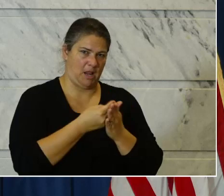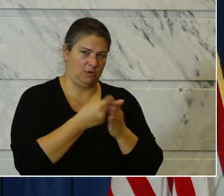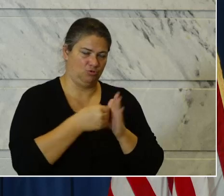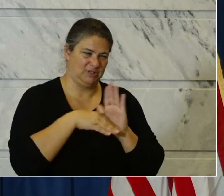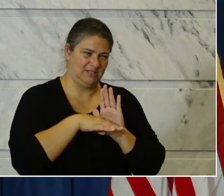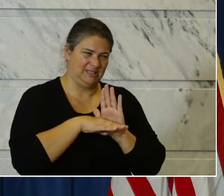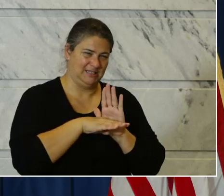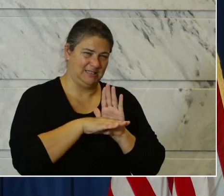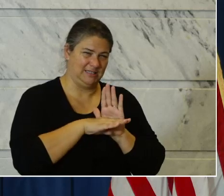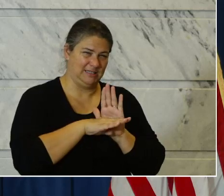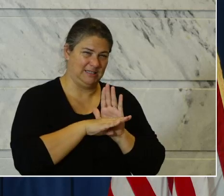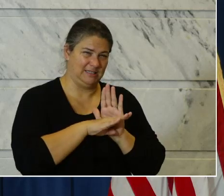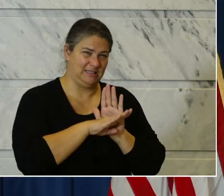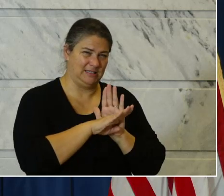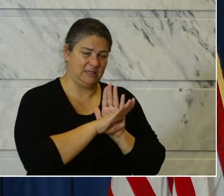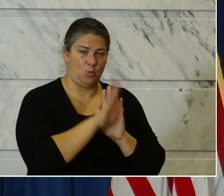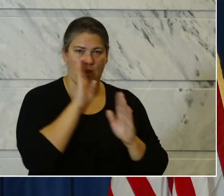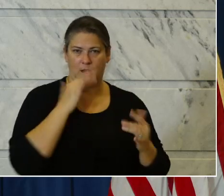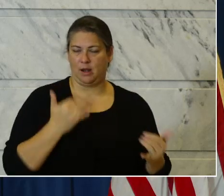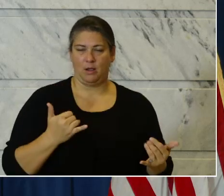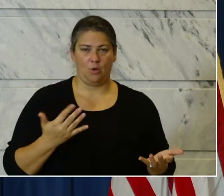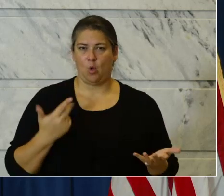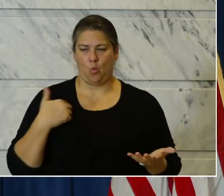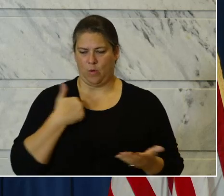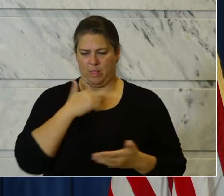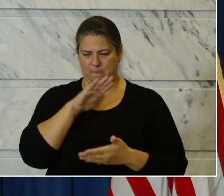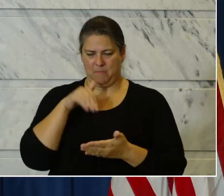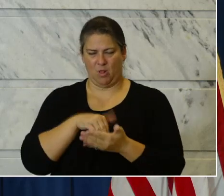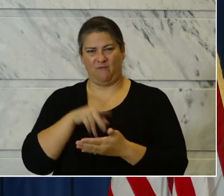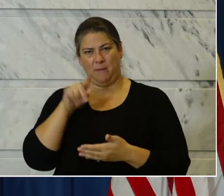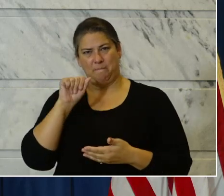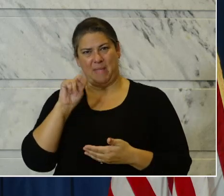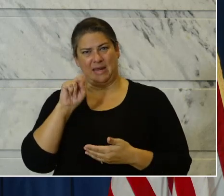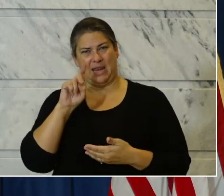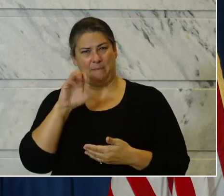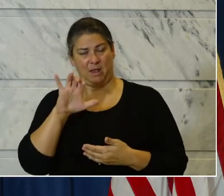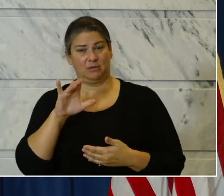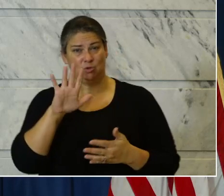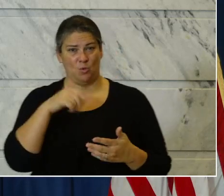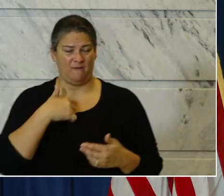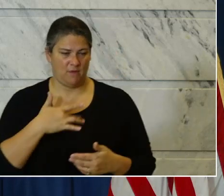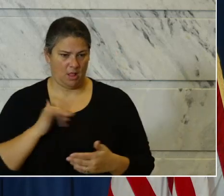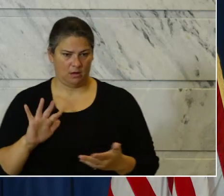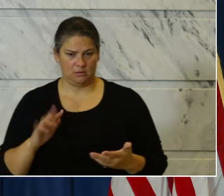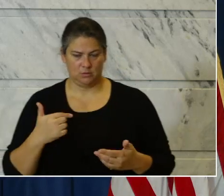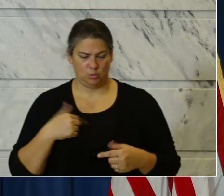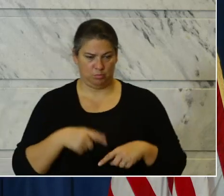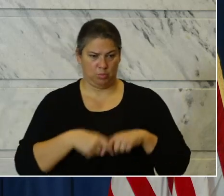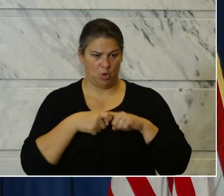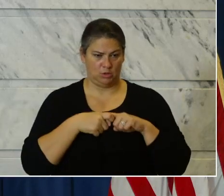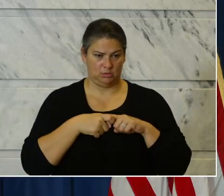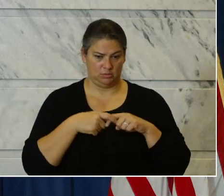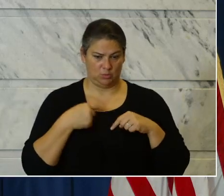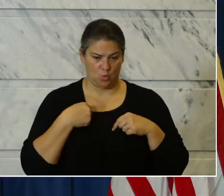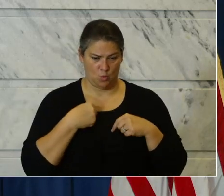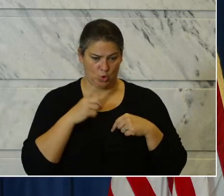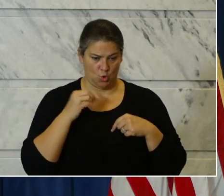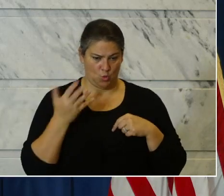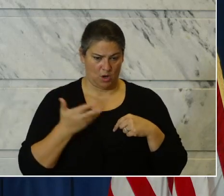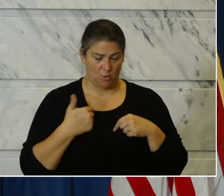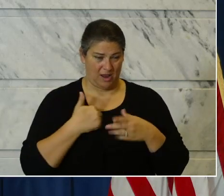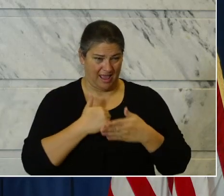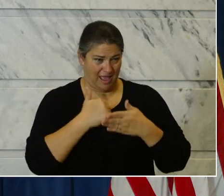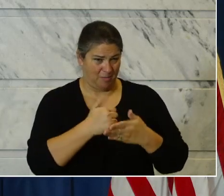I mean, we're in the midst of a pandemic, and we're going to pause for a confirmation on doing the things that we need to do to help our